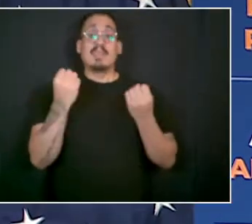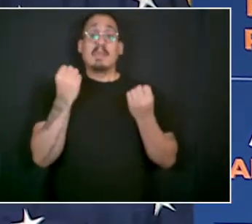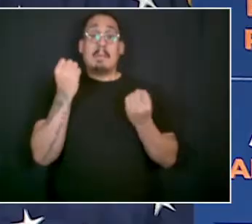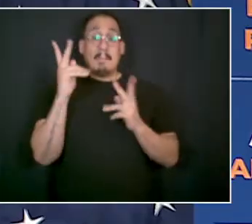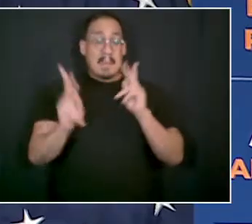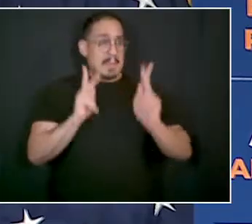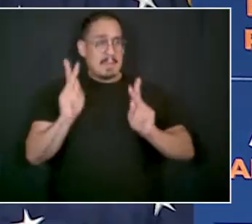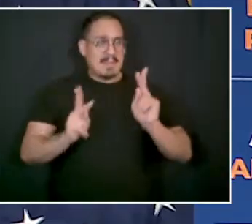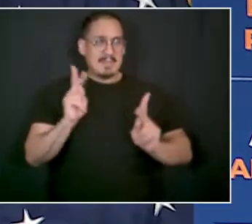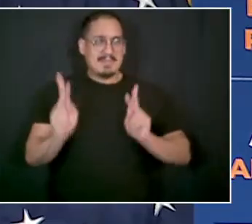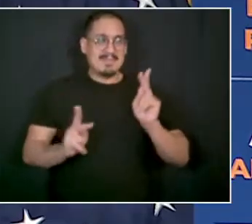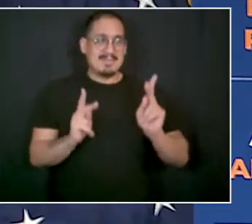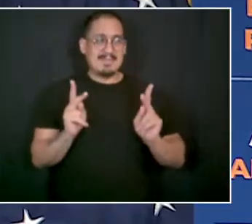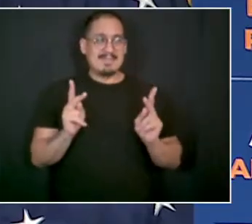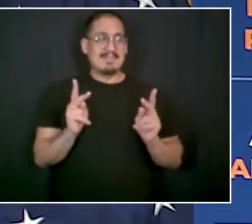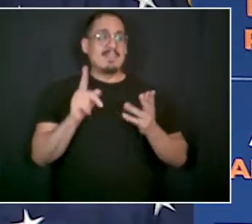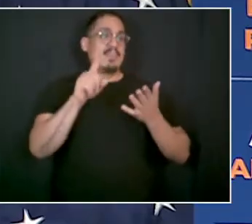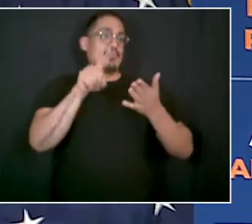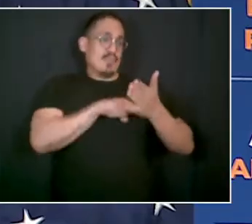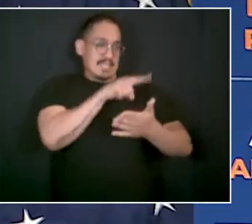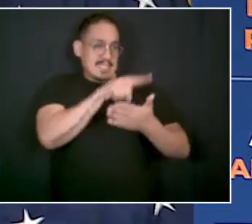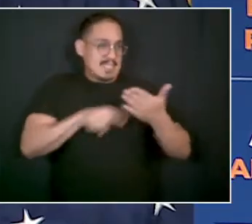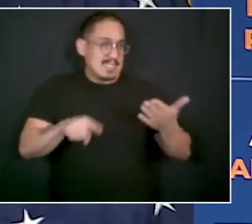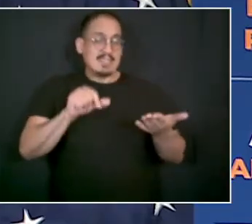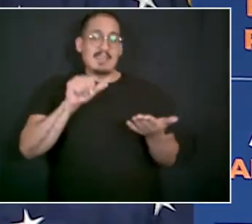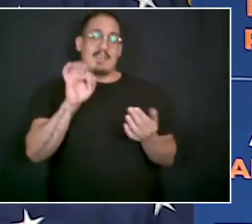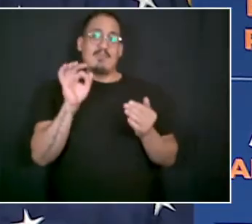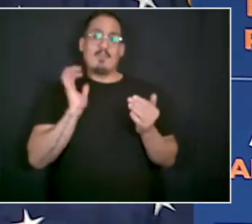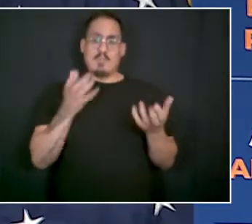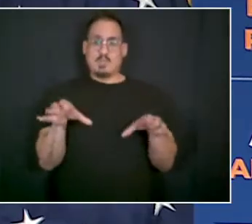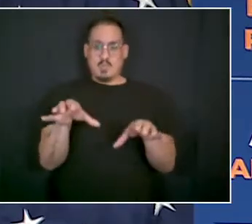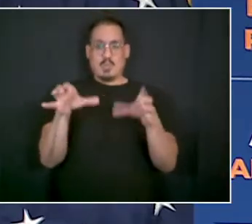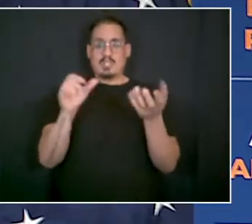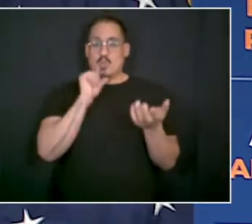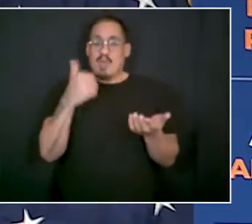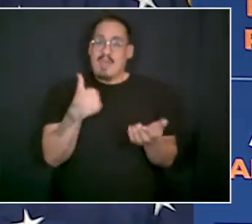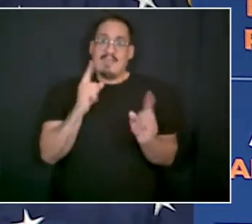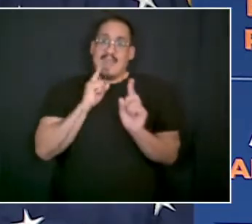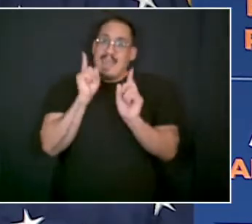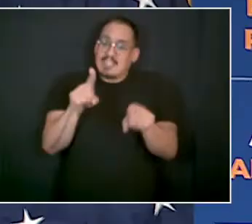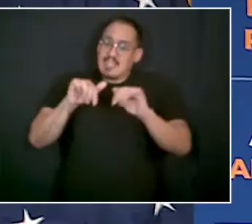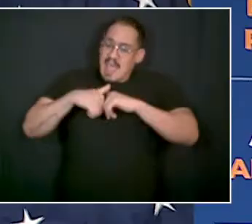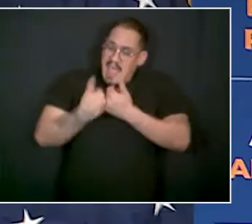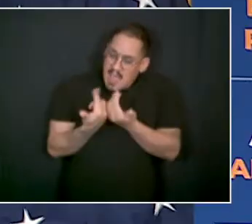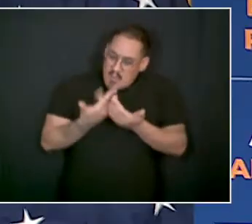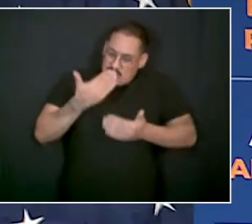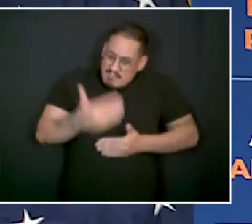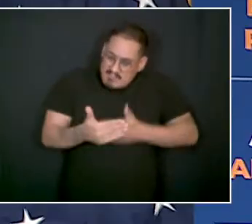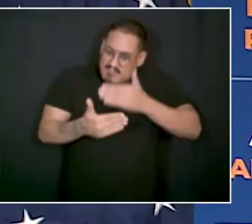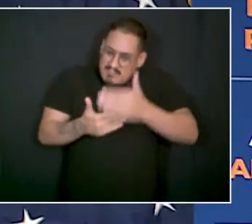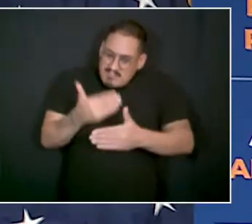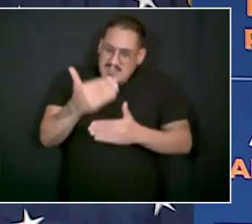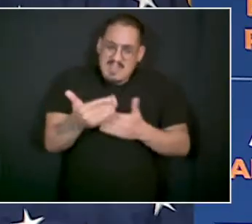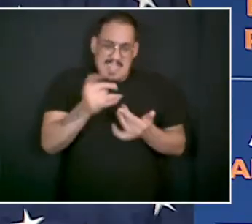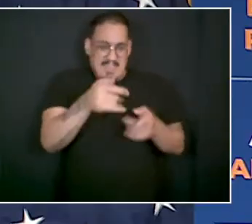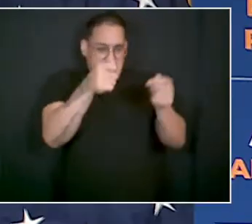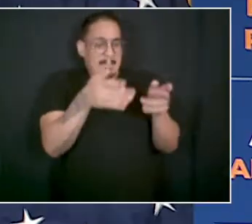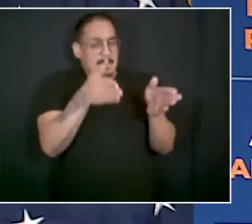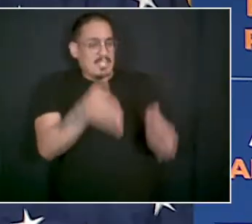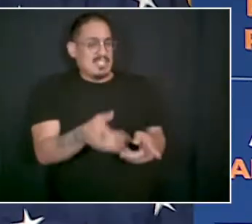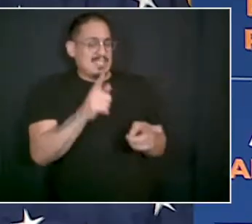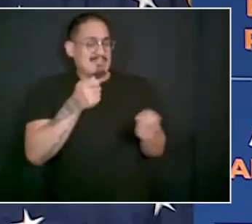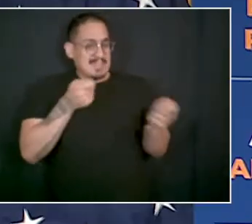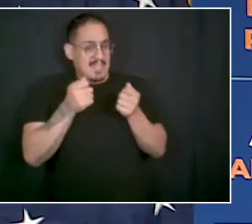what we're doing don't have the answers of how do you deal with a person who clearly is dealing with severe mental health